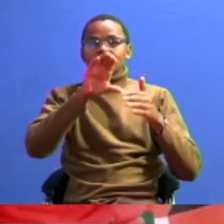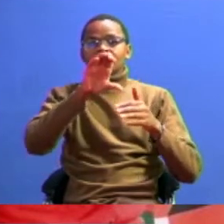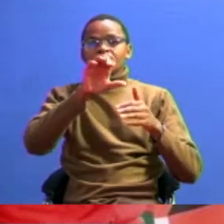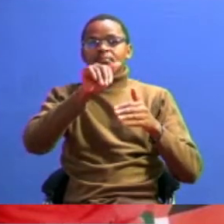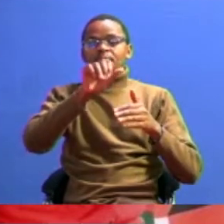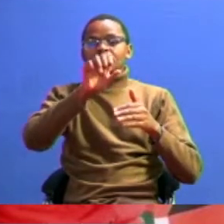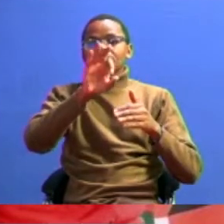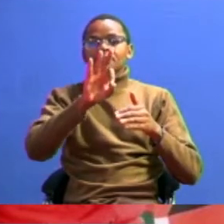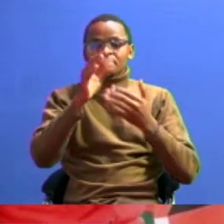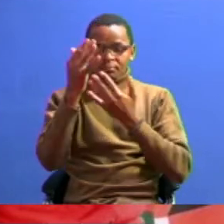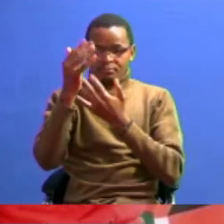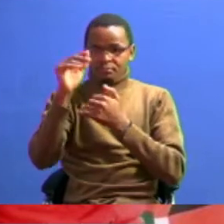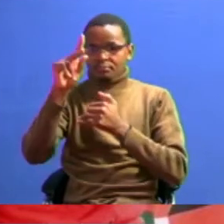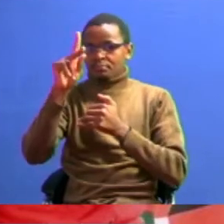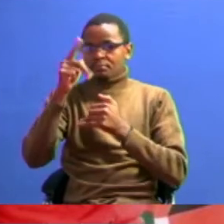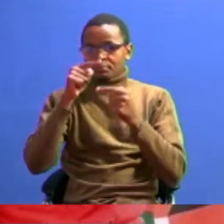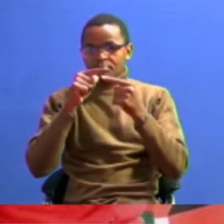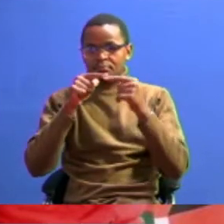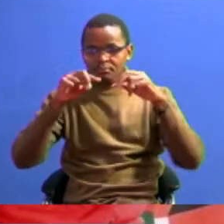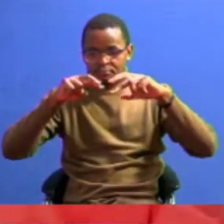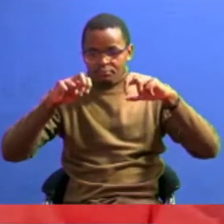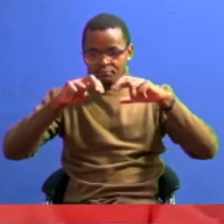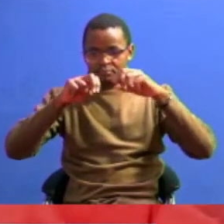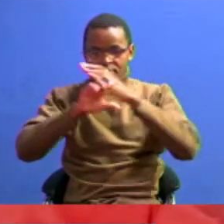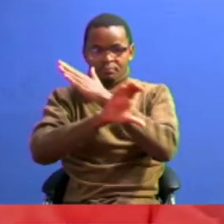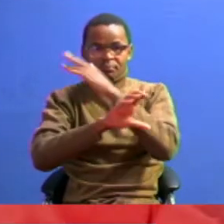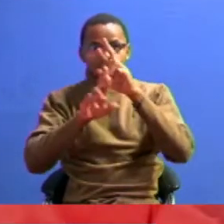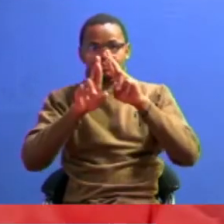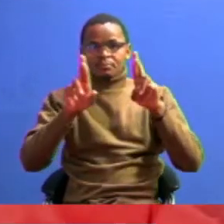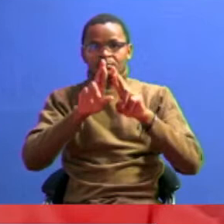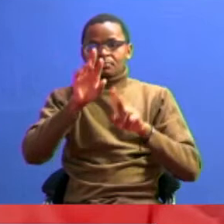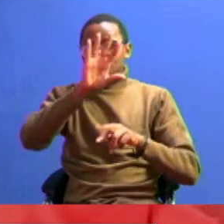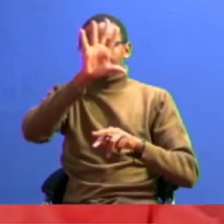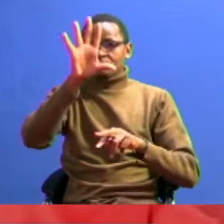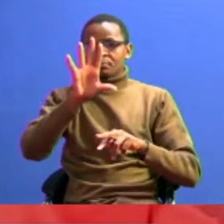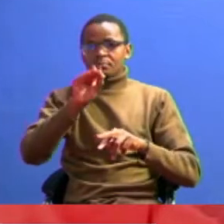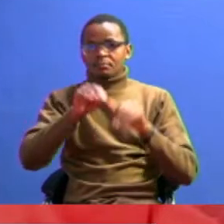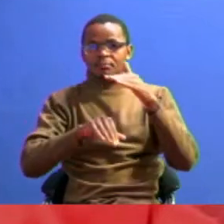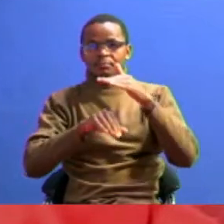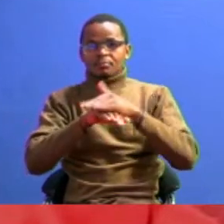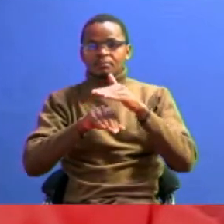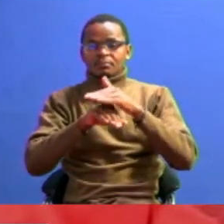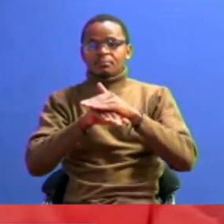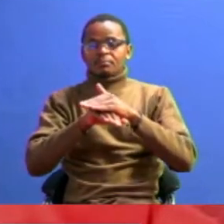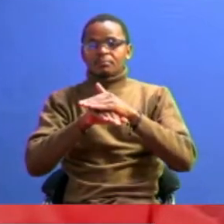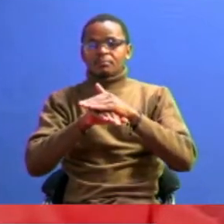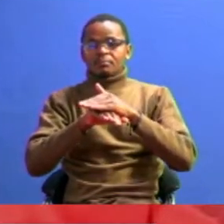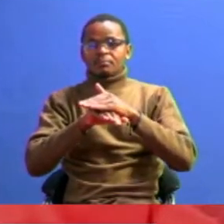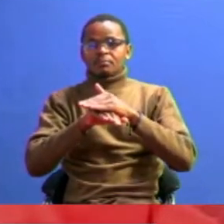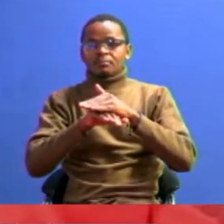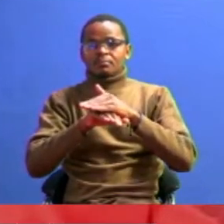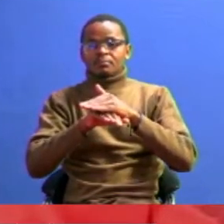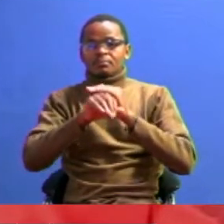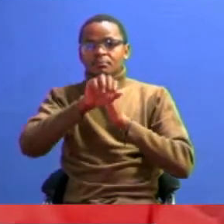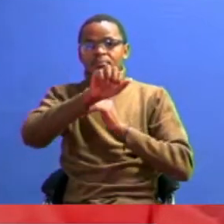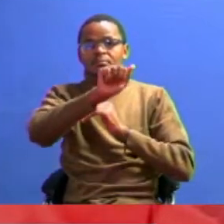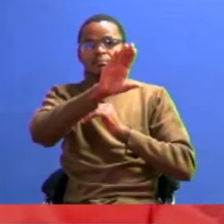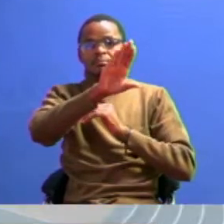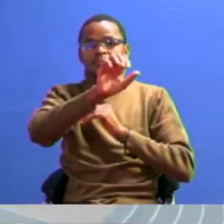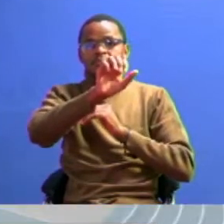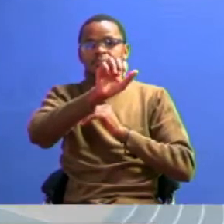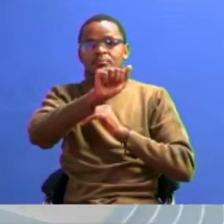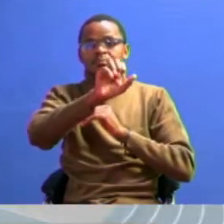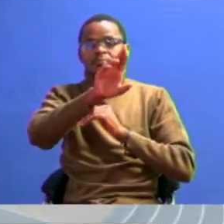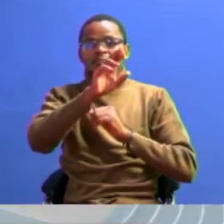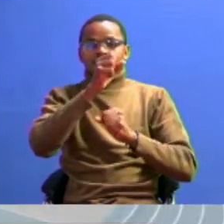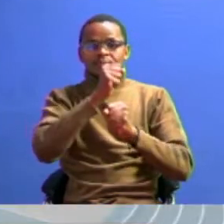is expected in Kenya to assess the country's readiness for Africa's football showpiece. According to Ababu, the government is